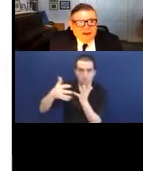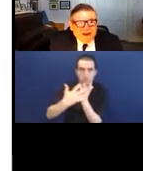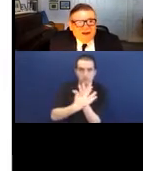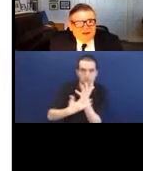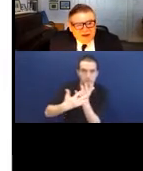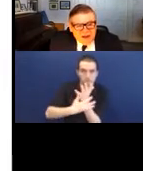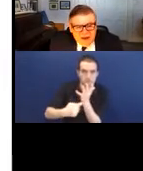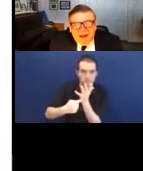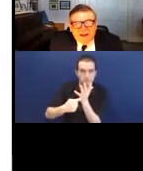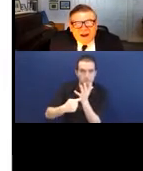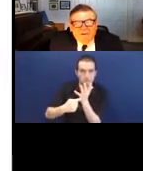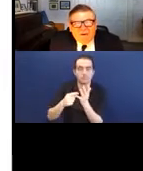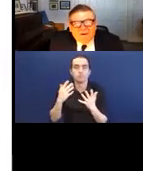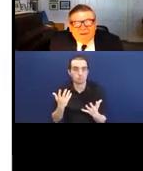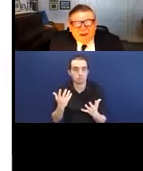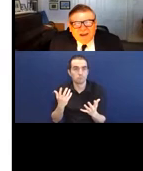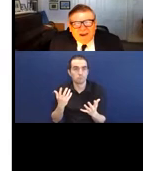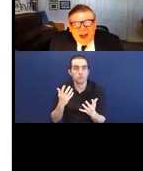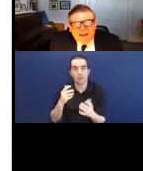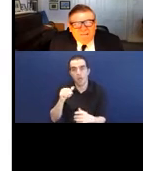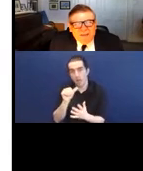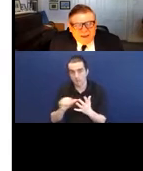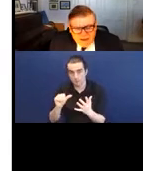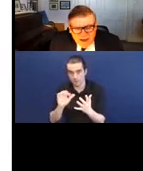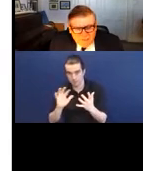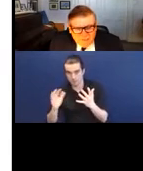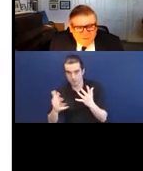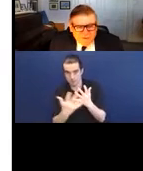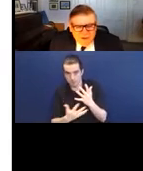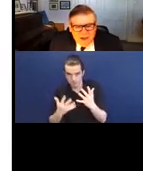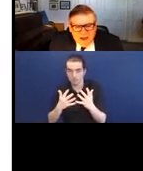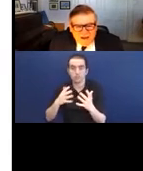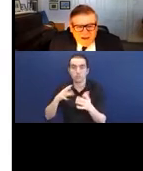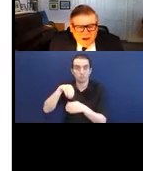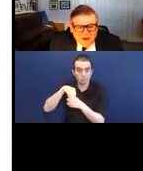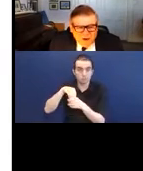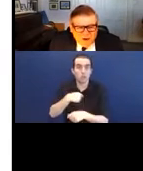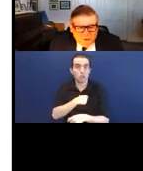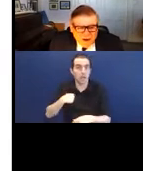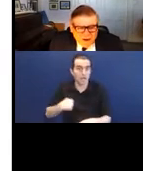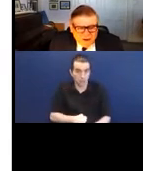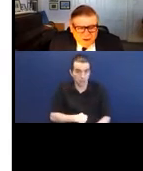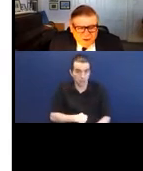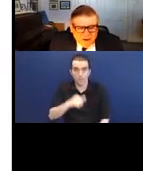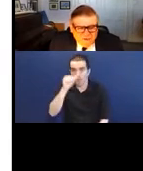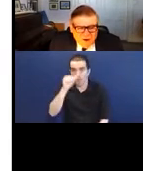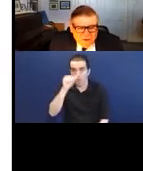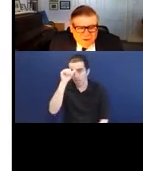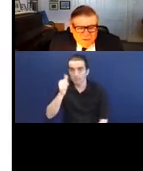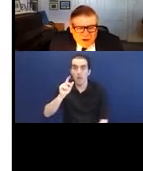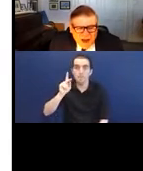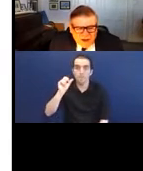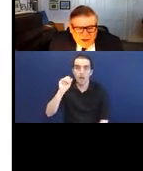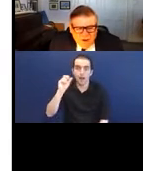Pacific countries. There are 690 million disabled people. So we thought this